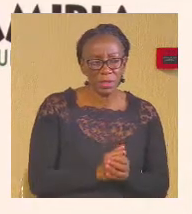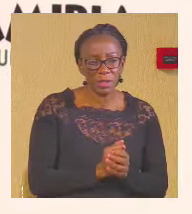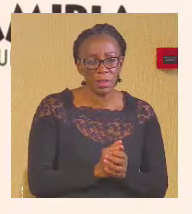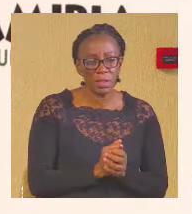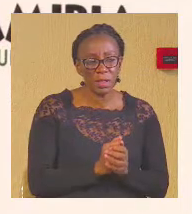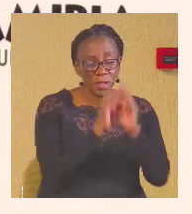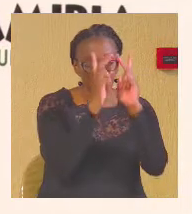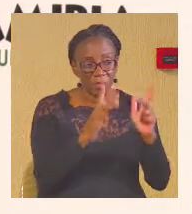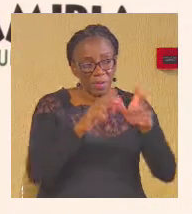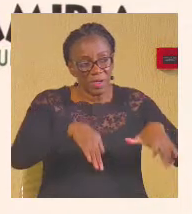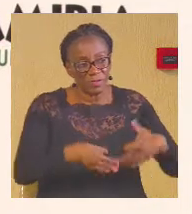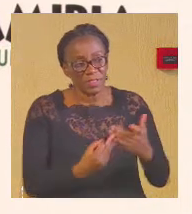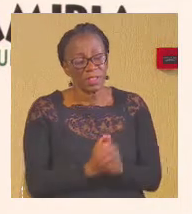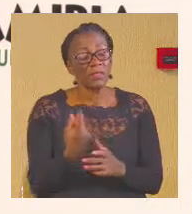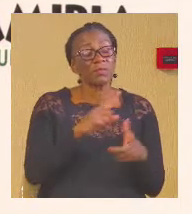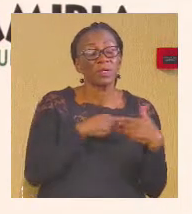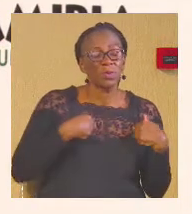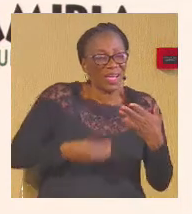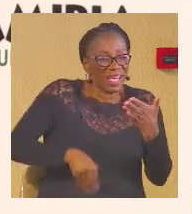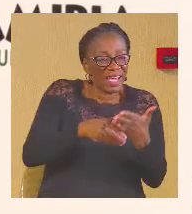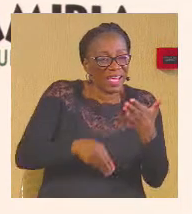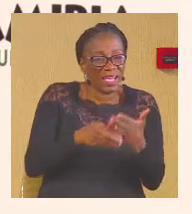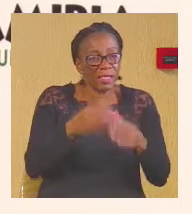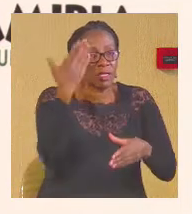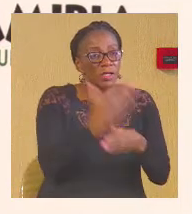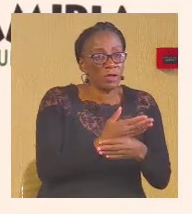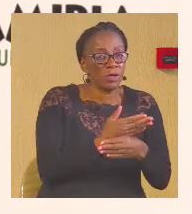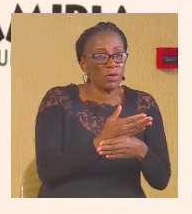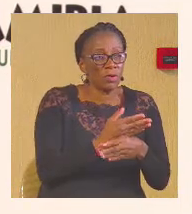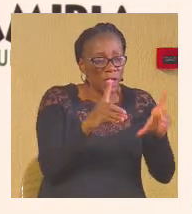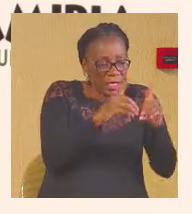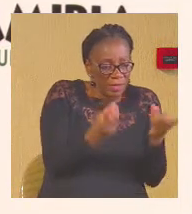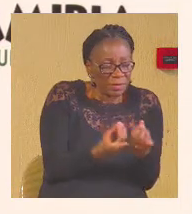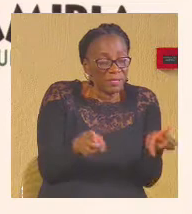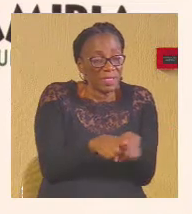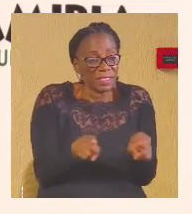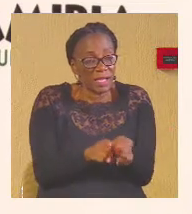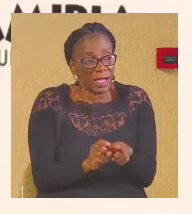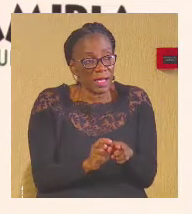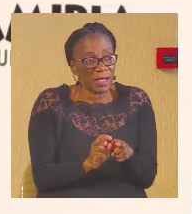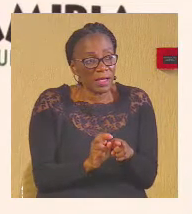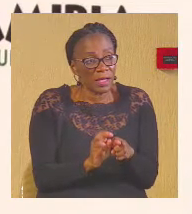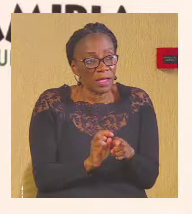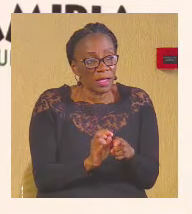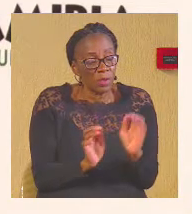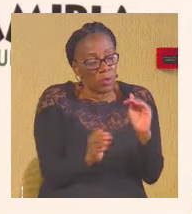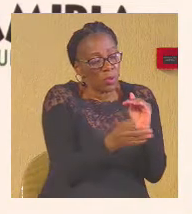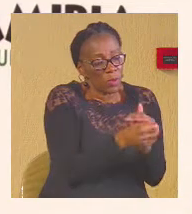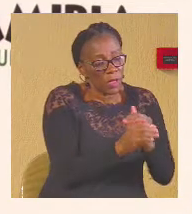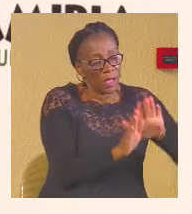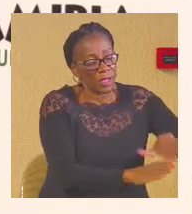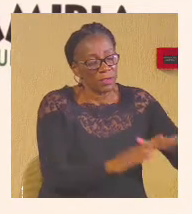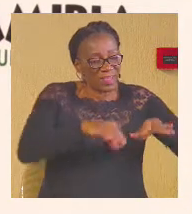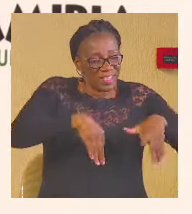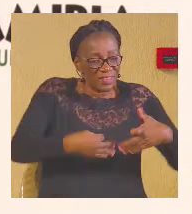are adding new segments, such as the isolation facilities that we are building, treatment centers